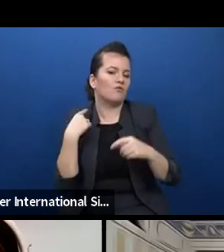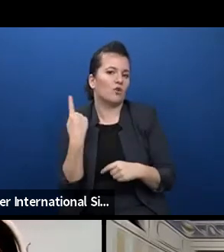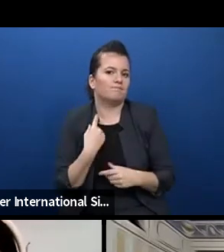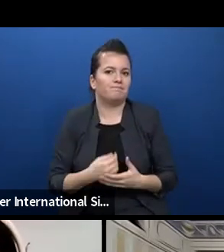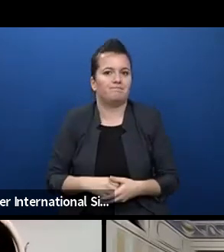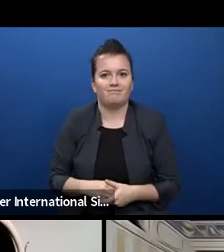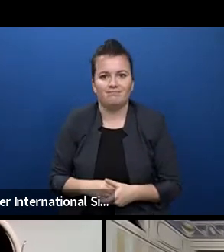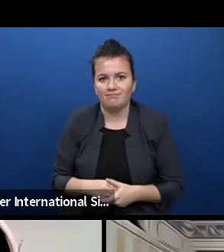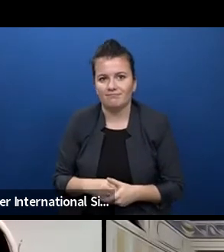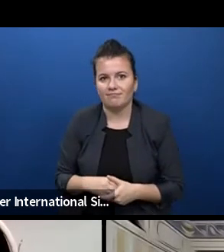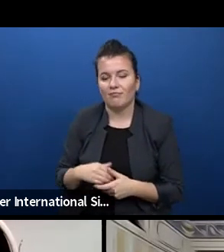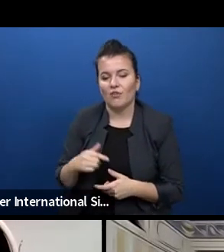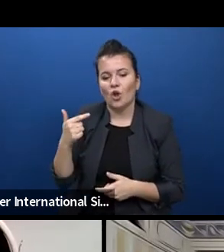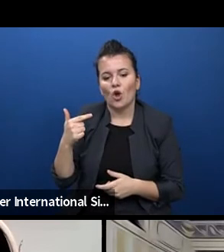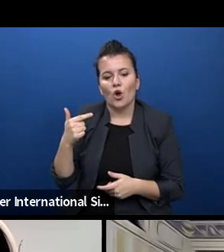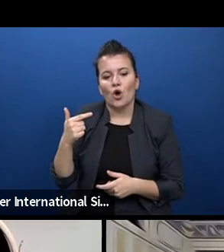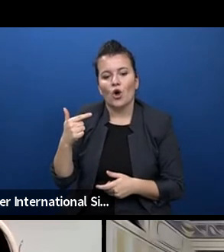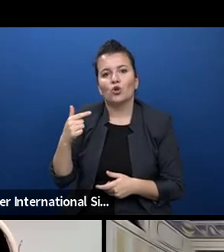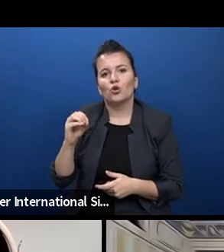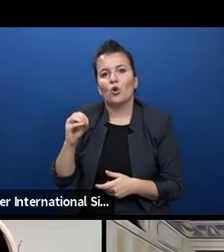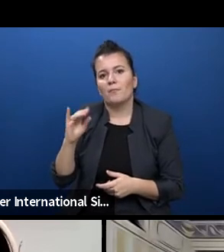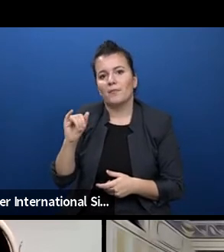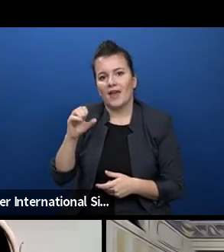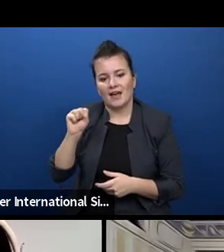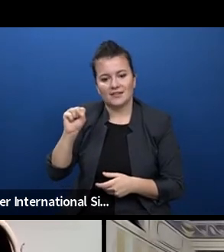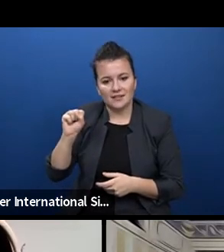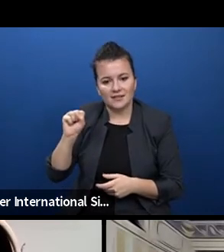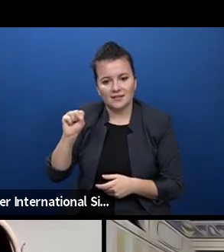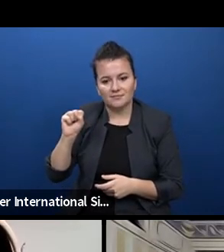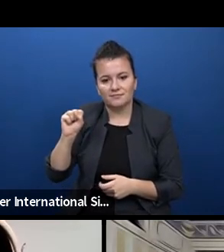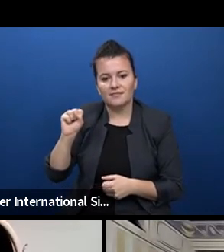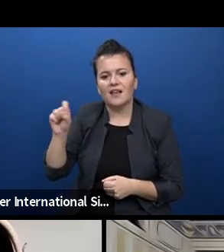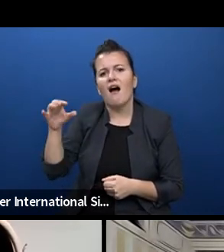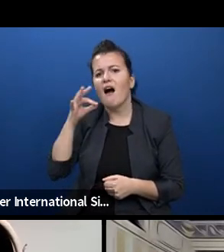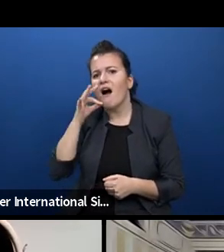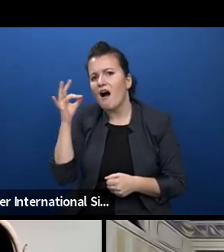Tobias Veit is asking, how do you choose the participants of the study?